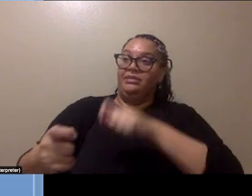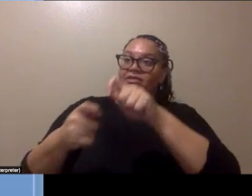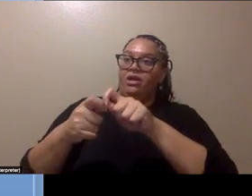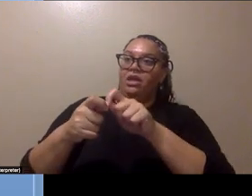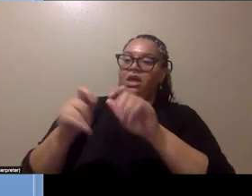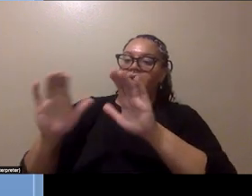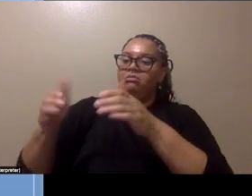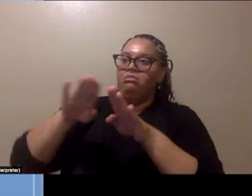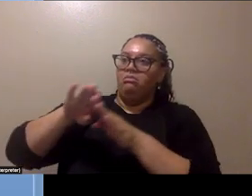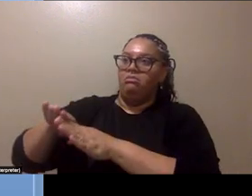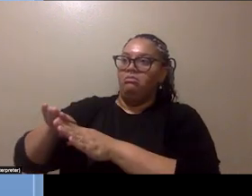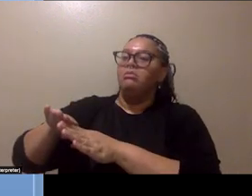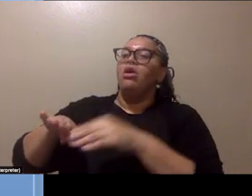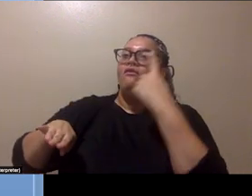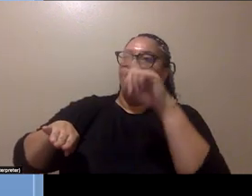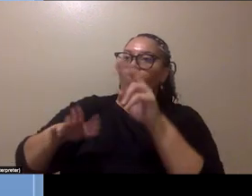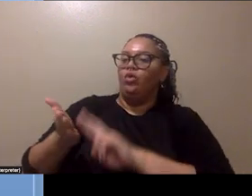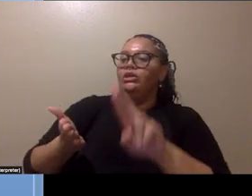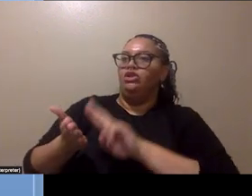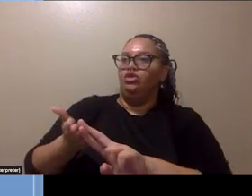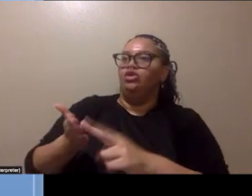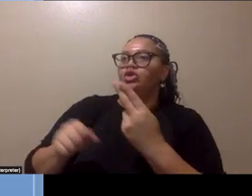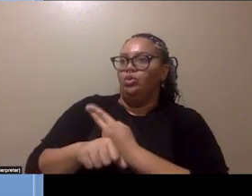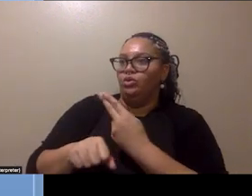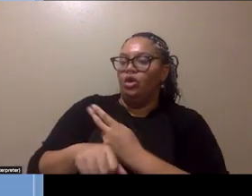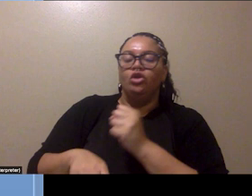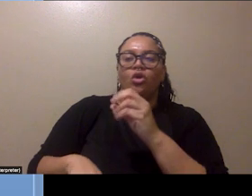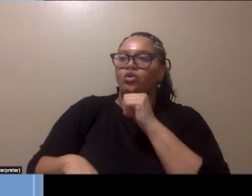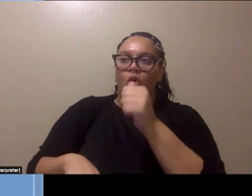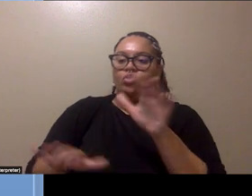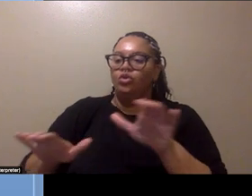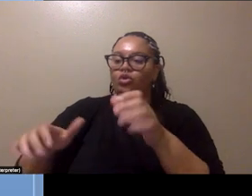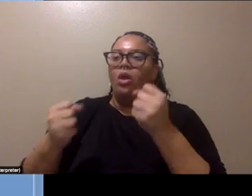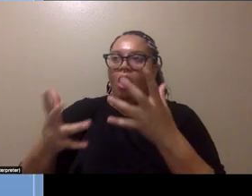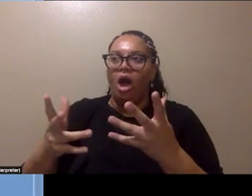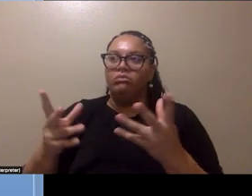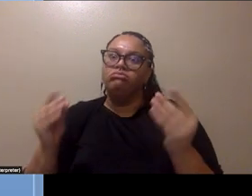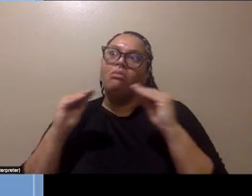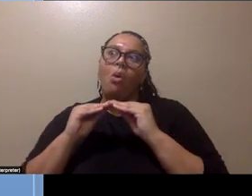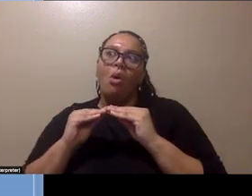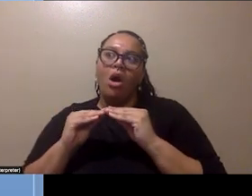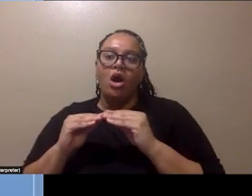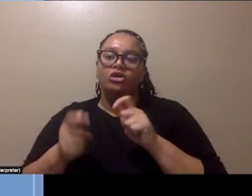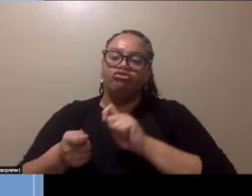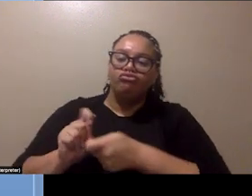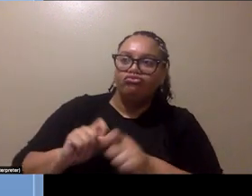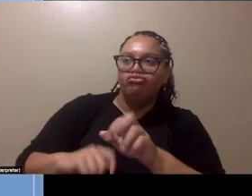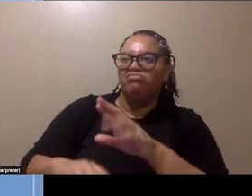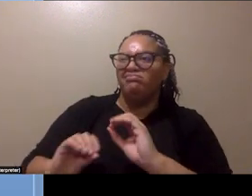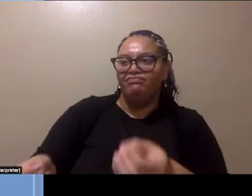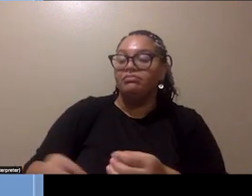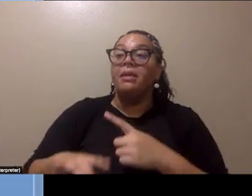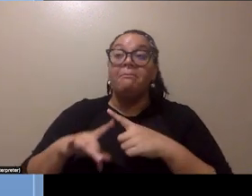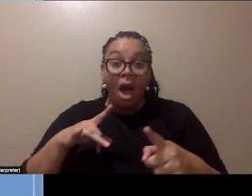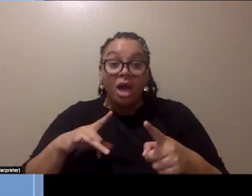were specifically set aside as research stands, so they don't do a lot of additional manipulation. However,